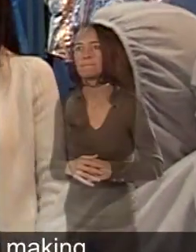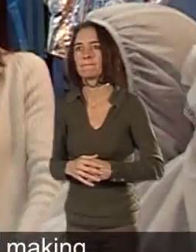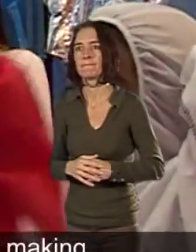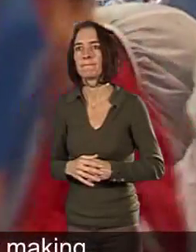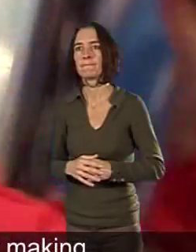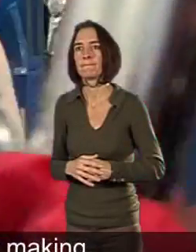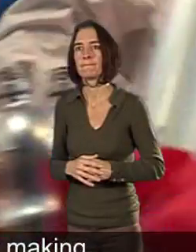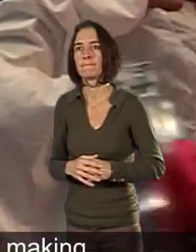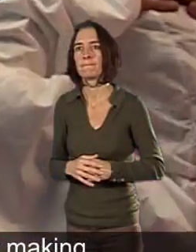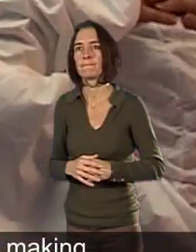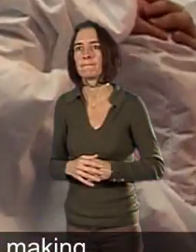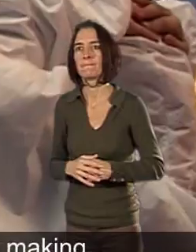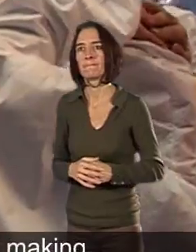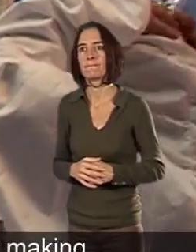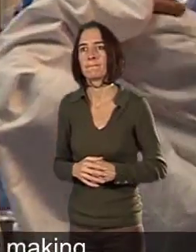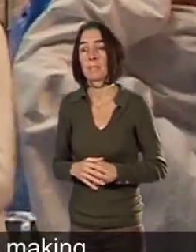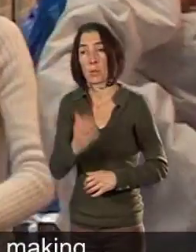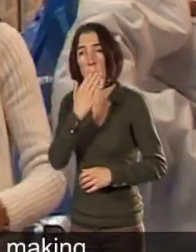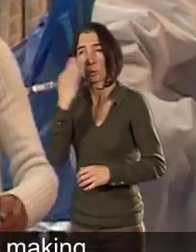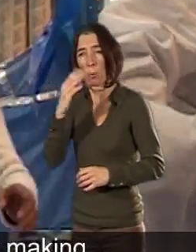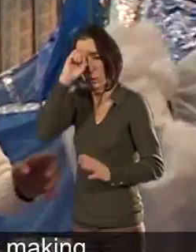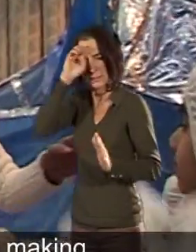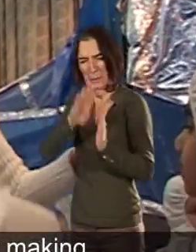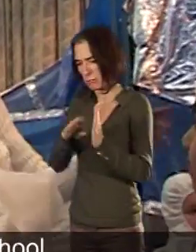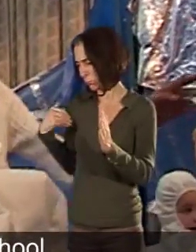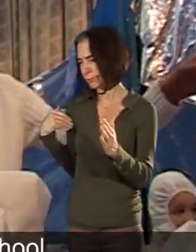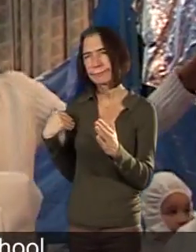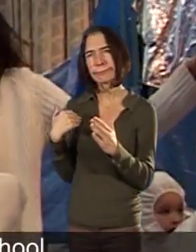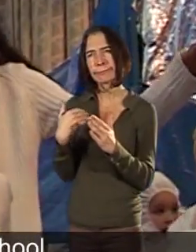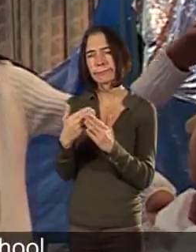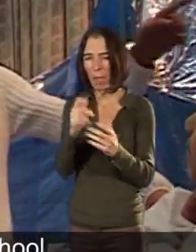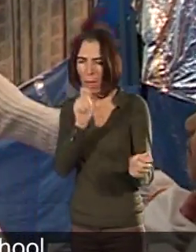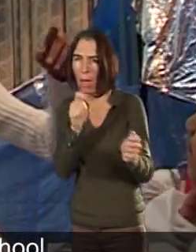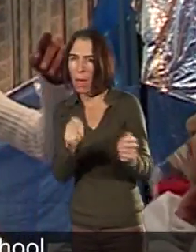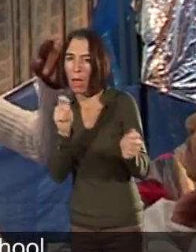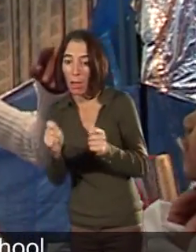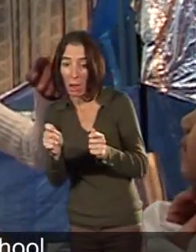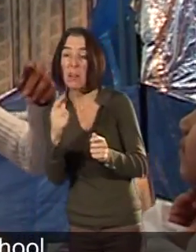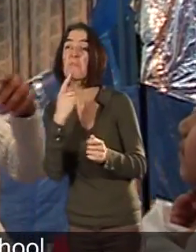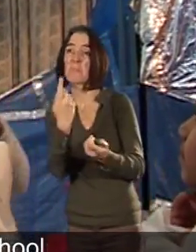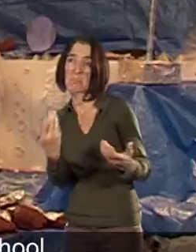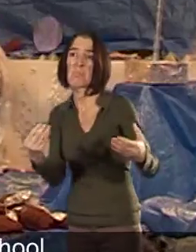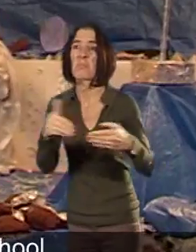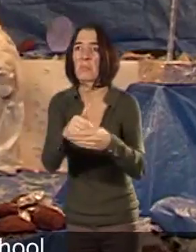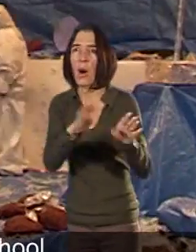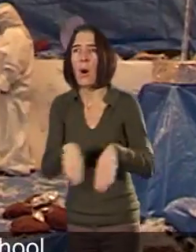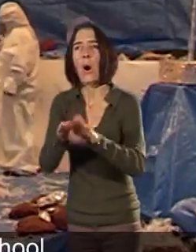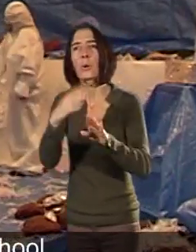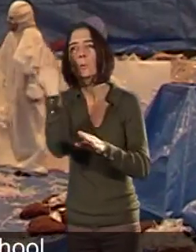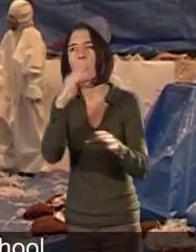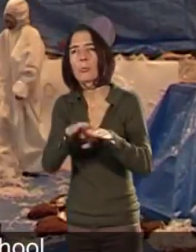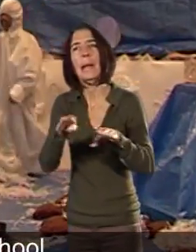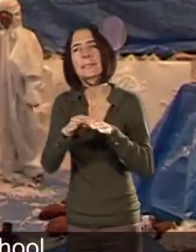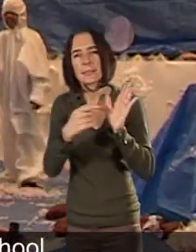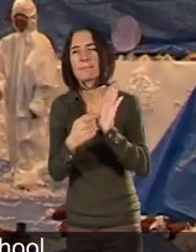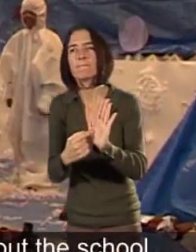As schools become experienced at making reasonable adjustments, adjustments often become incorporated into whole school practice. One